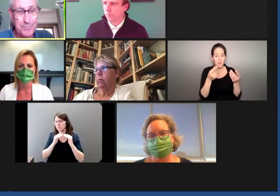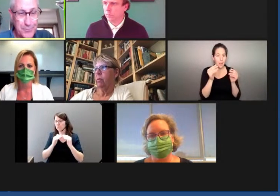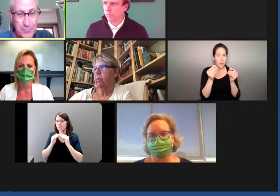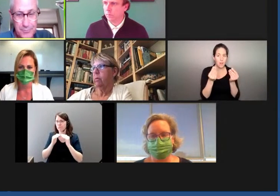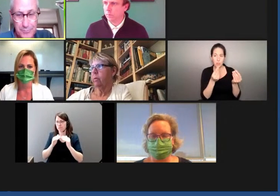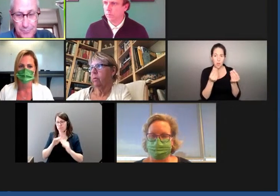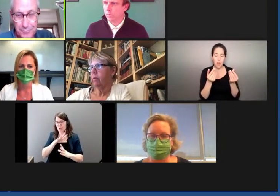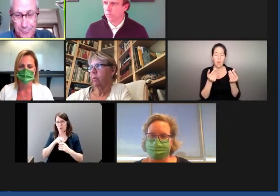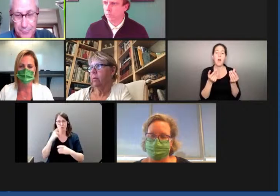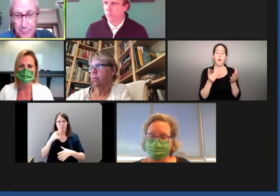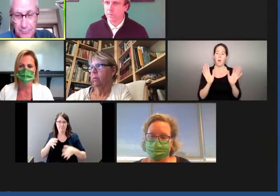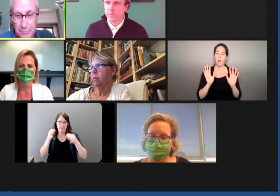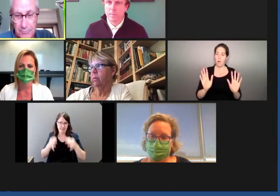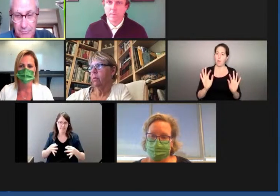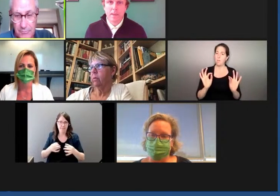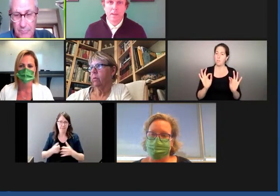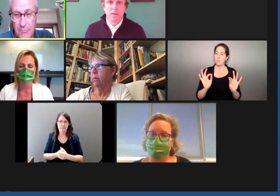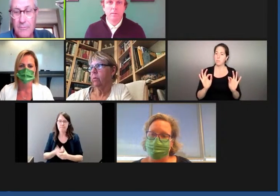that.